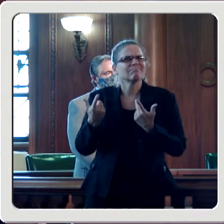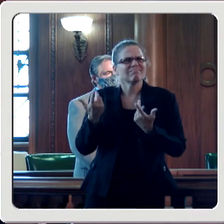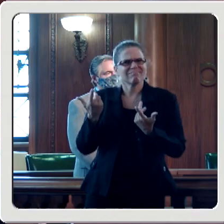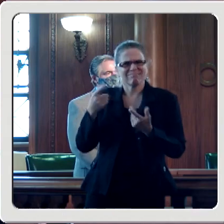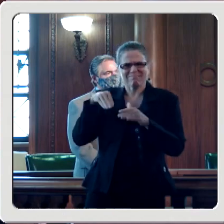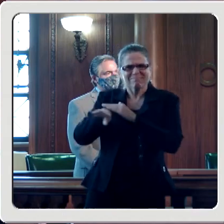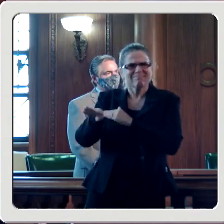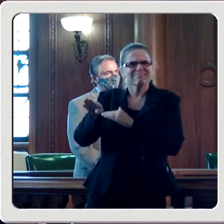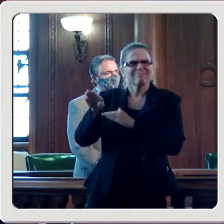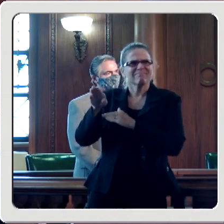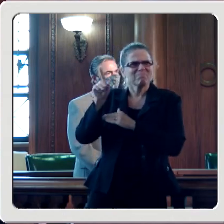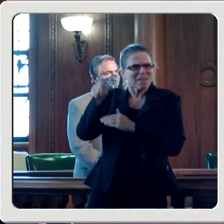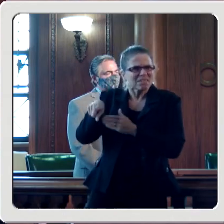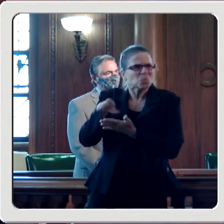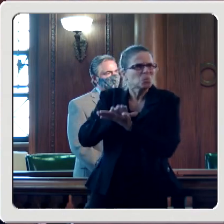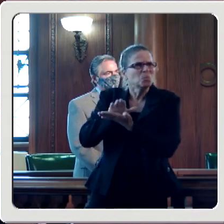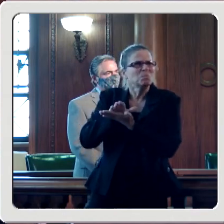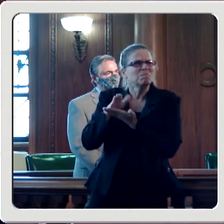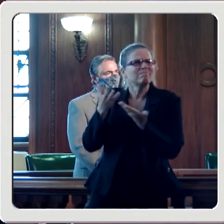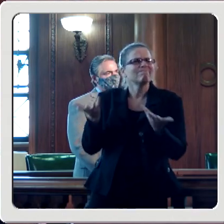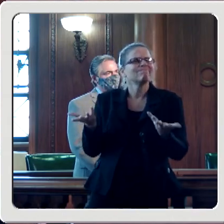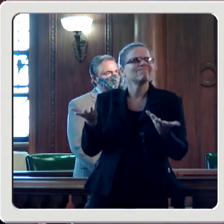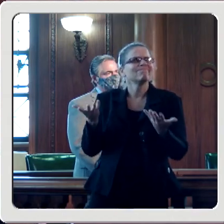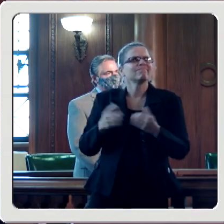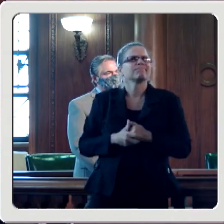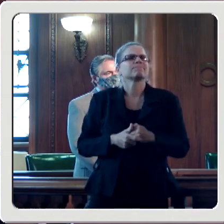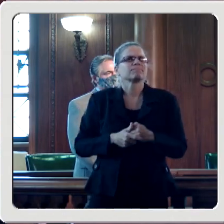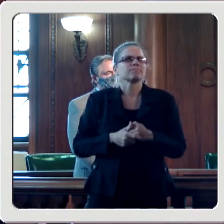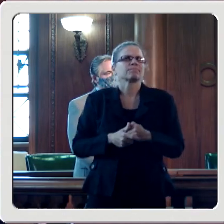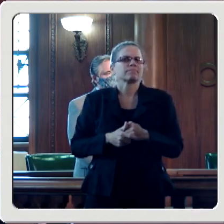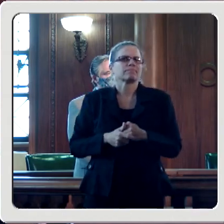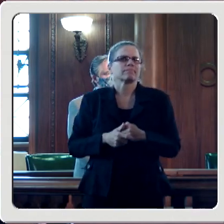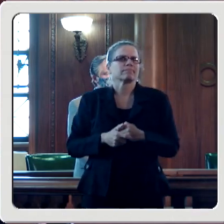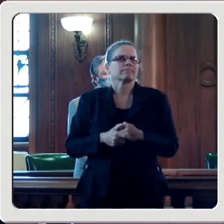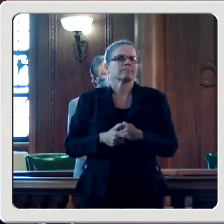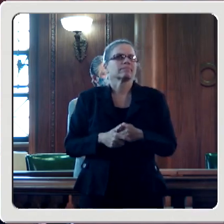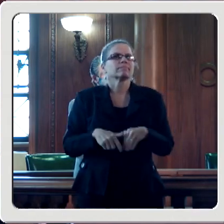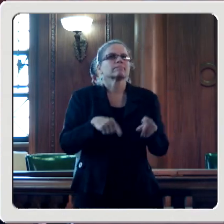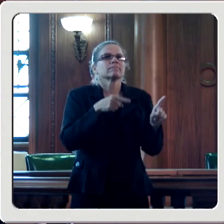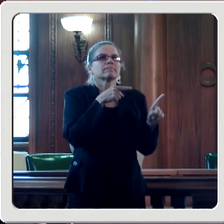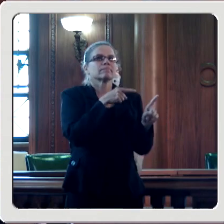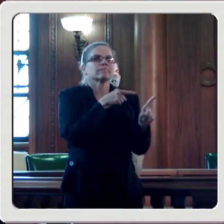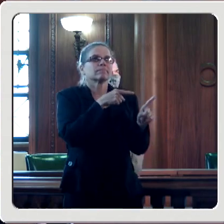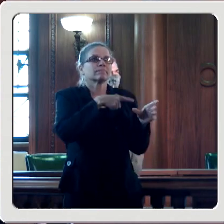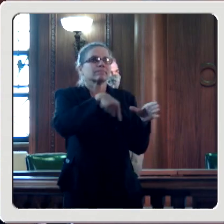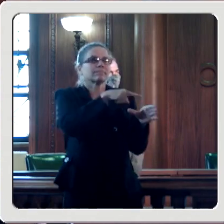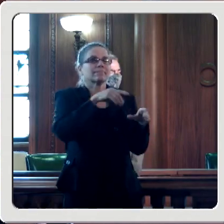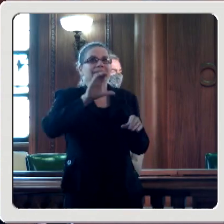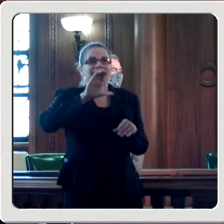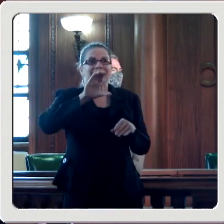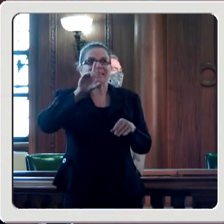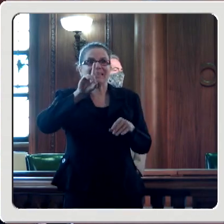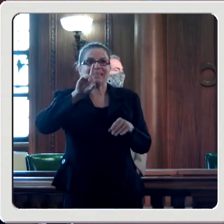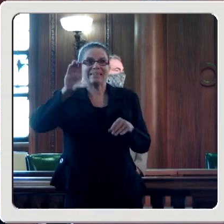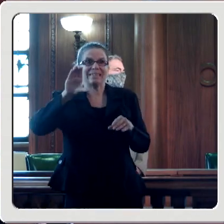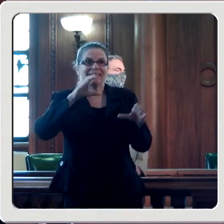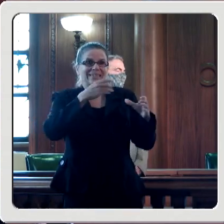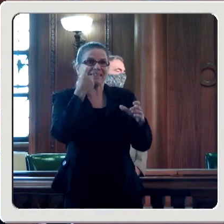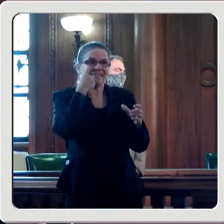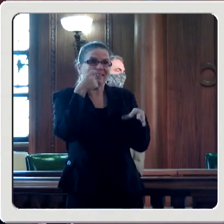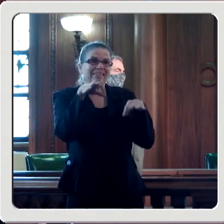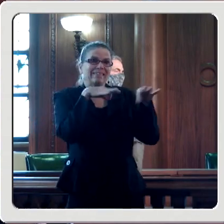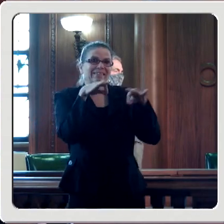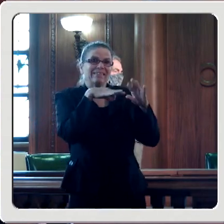is recommending that we consider throughout all of our school districts in the Commonwealth and